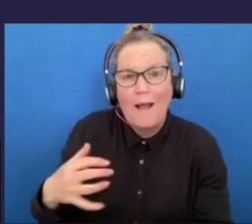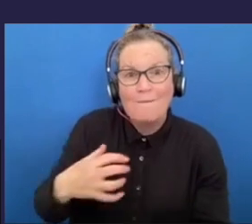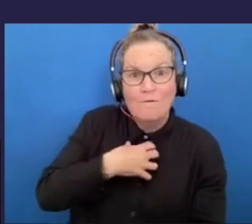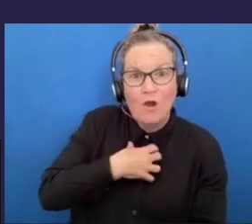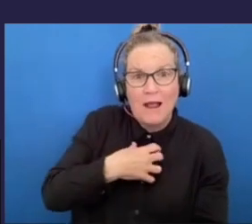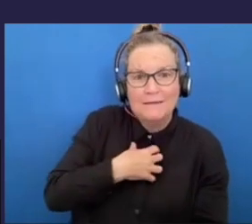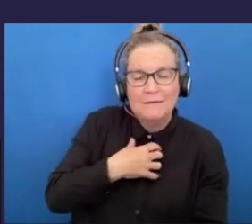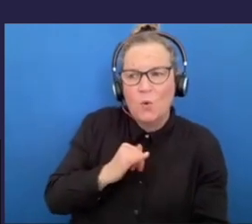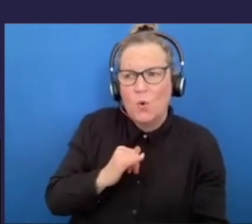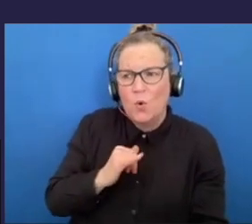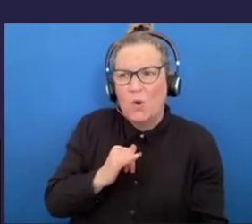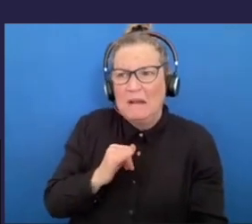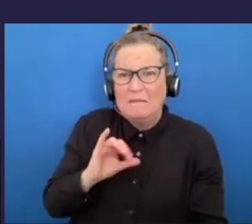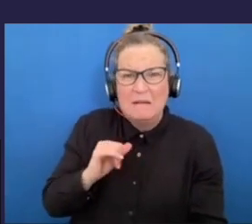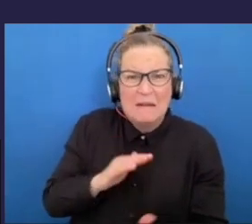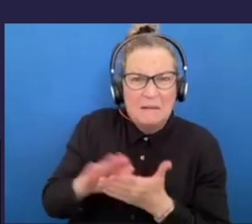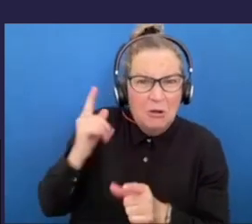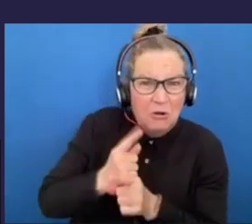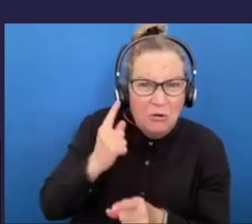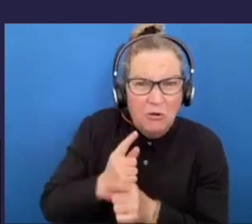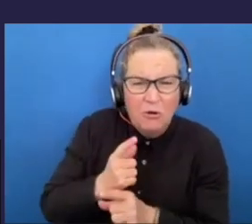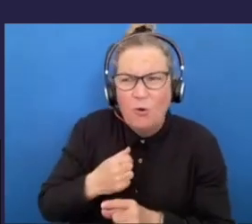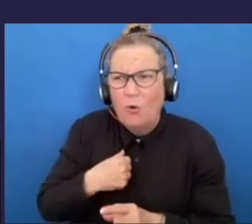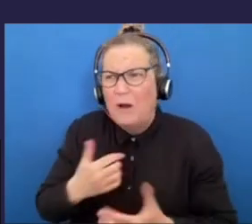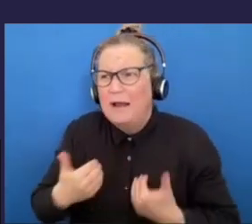wrong thing, or just avoidance.